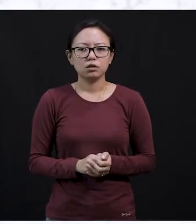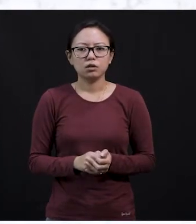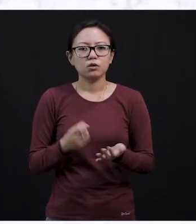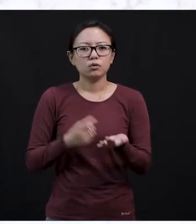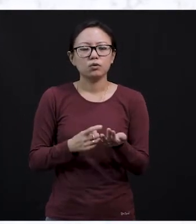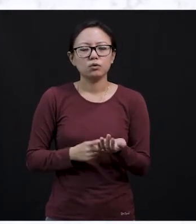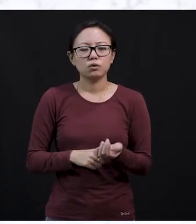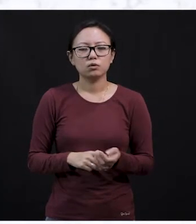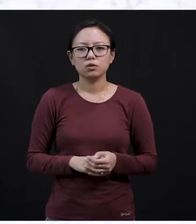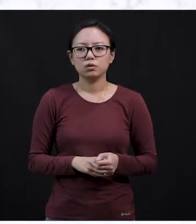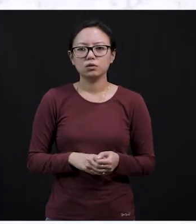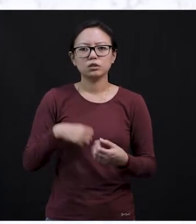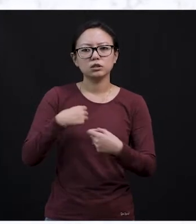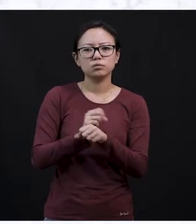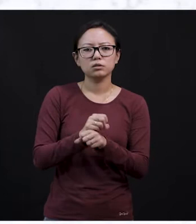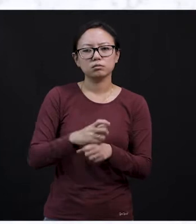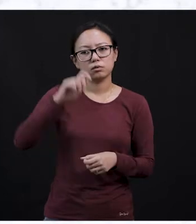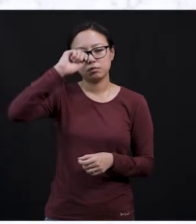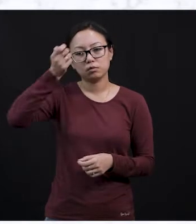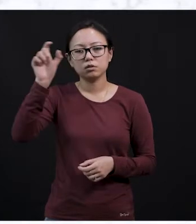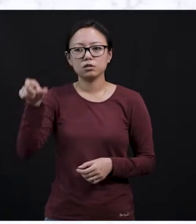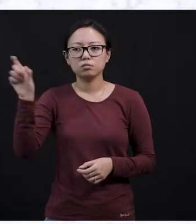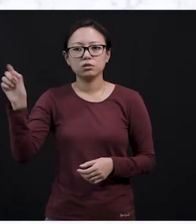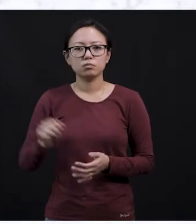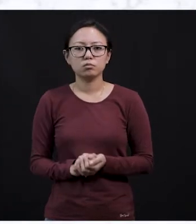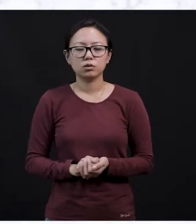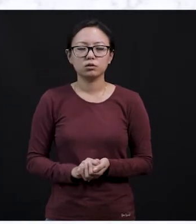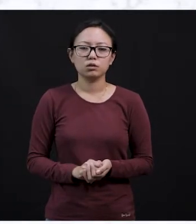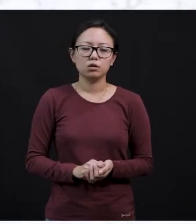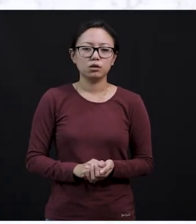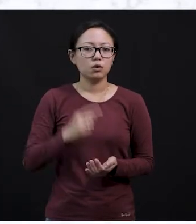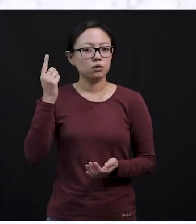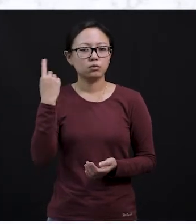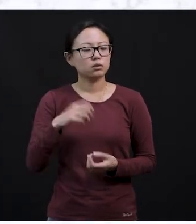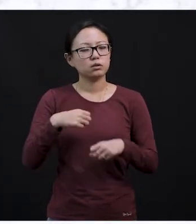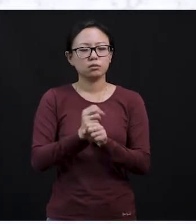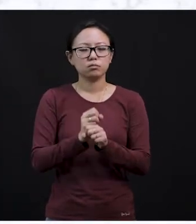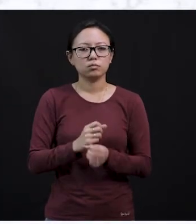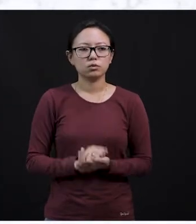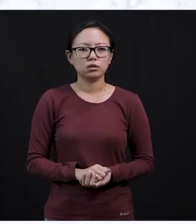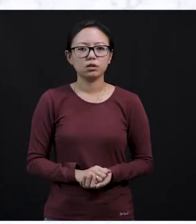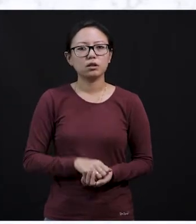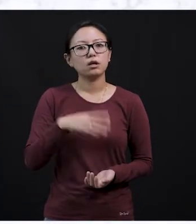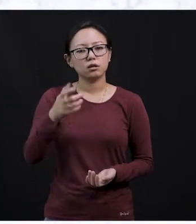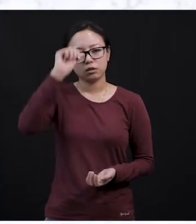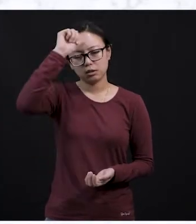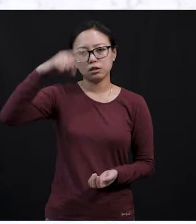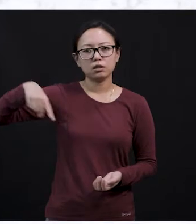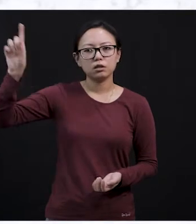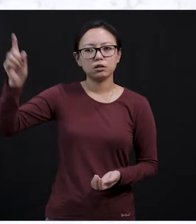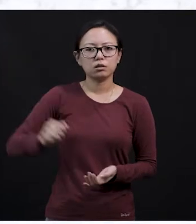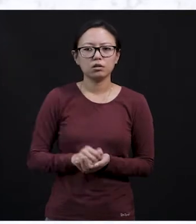be trying to exploit more the citizen as well as the economy. So that is what the practice